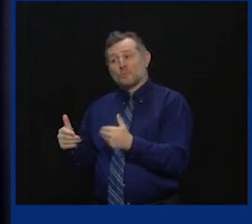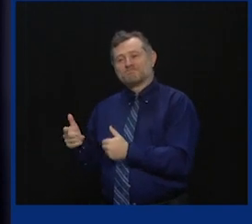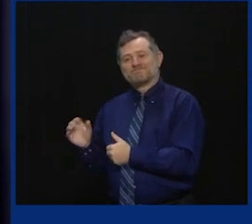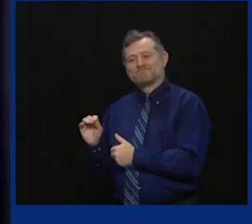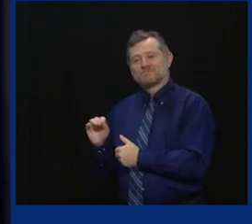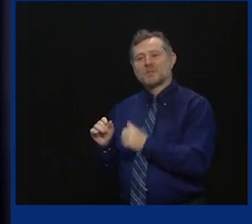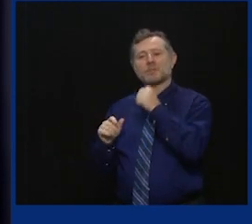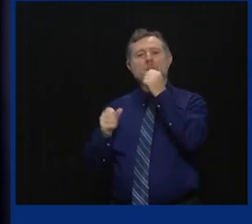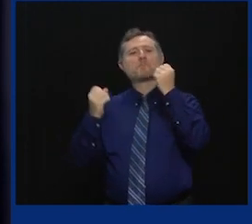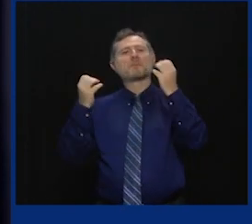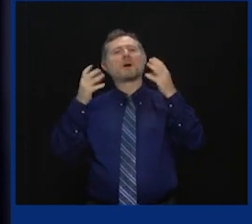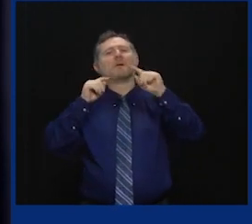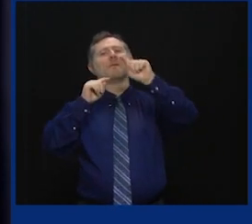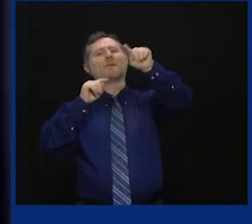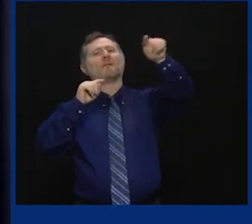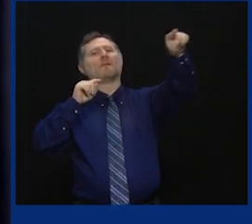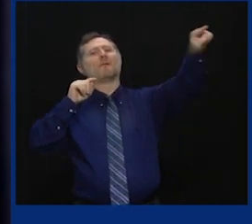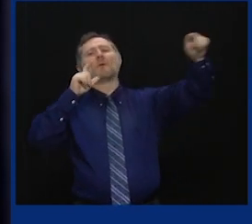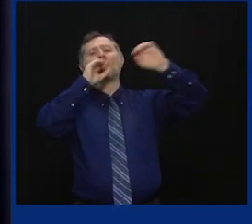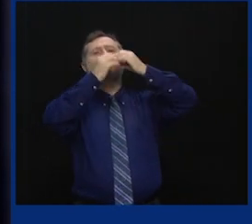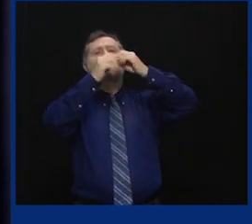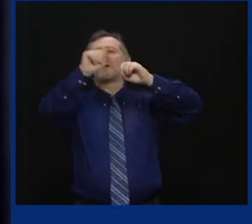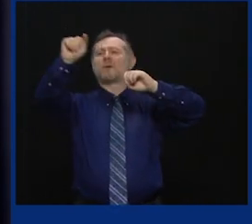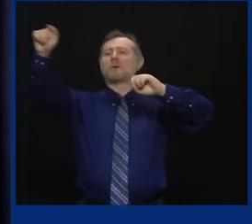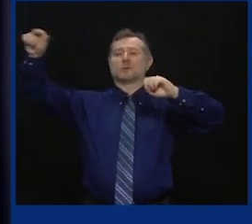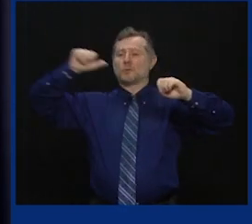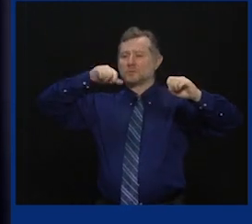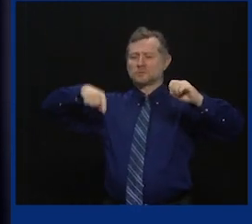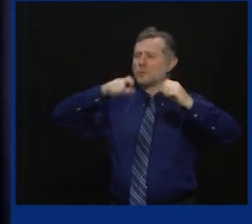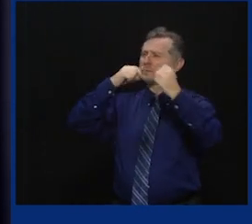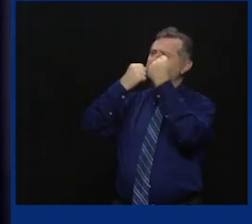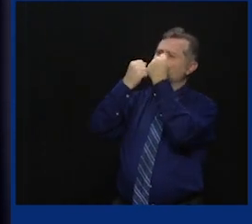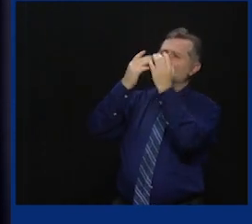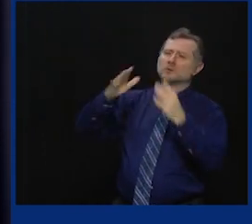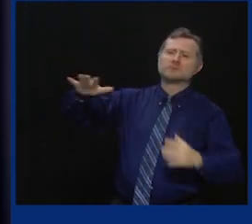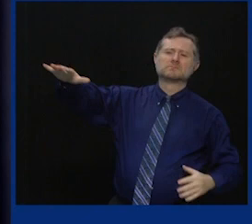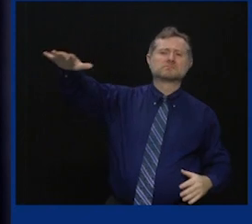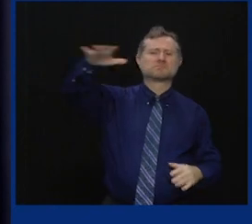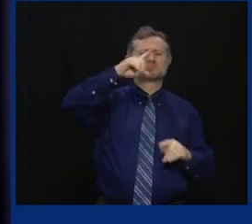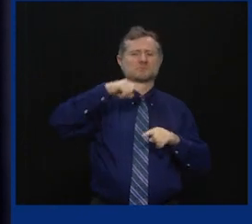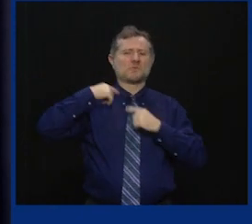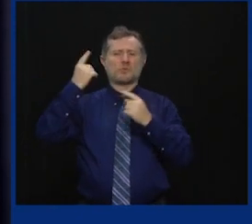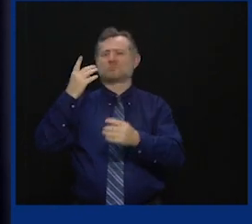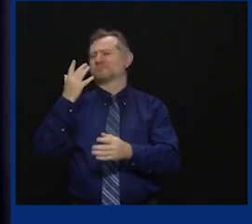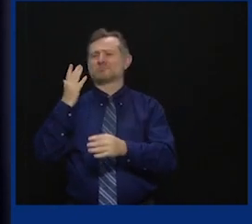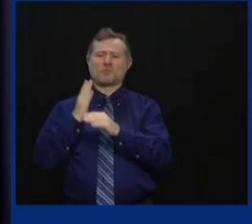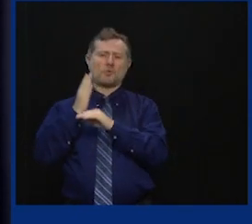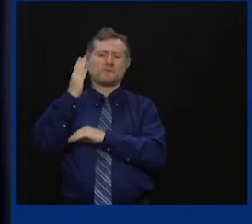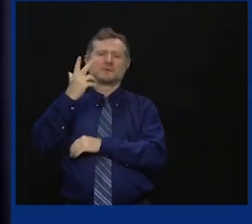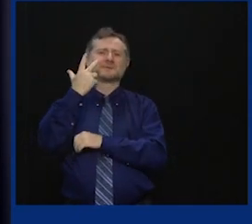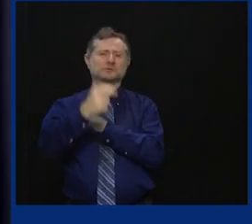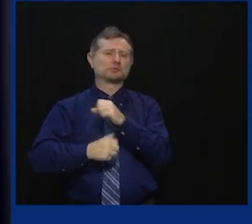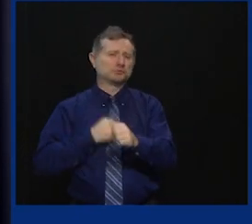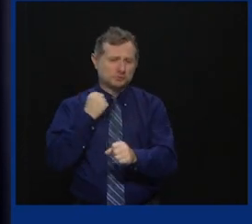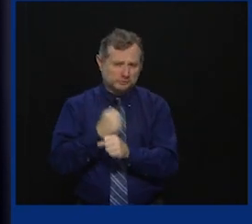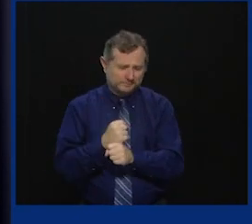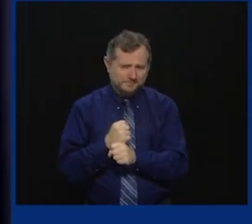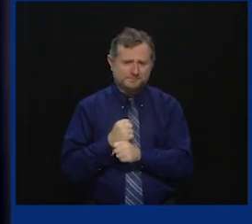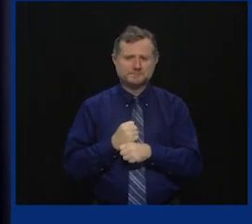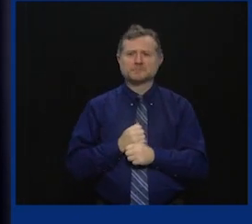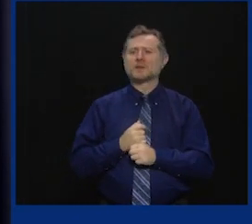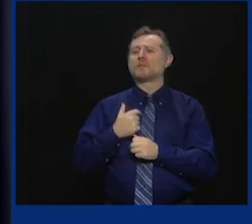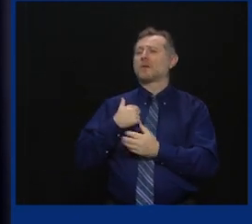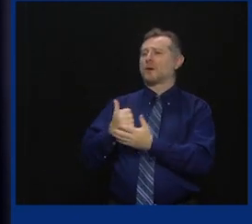organizations and supporters who've helped us in these 3 years to get this bill signed into law. I